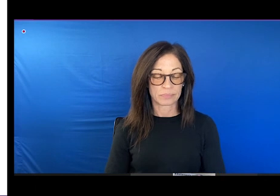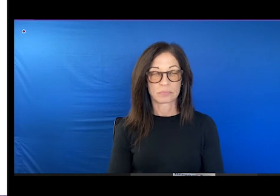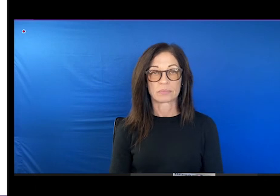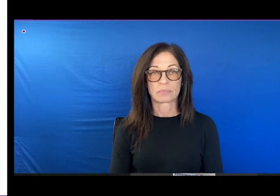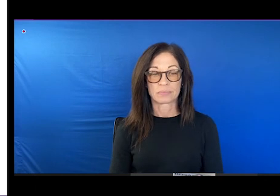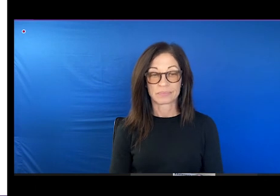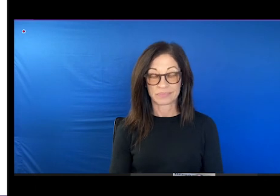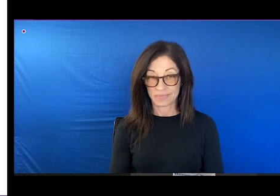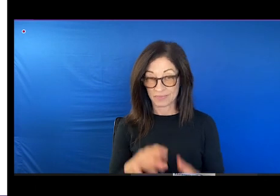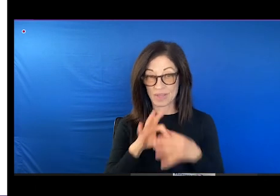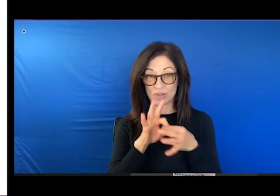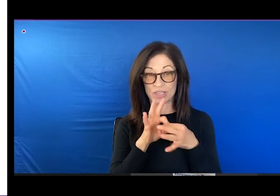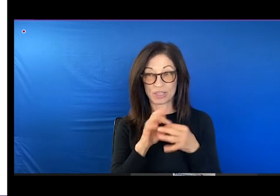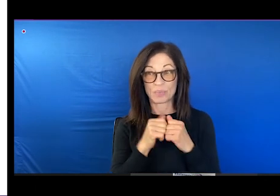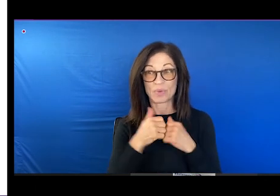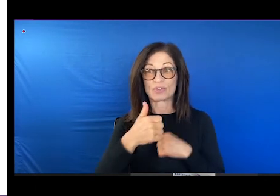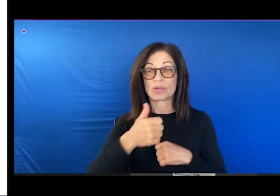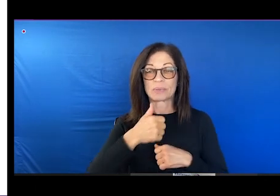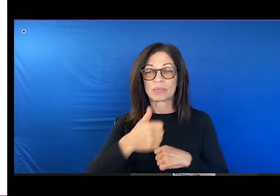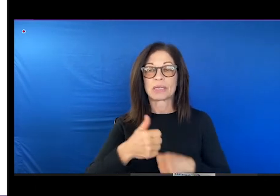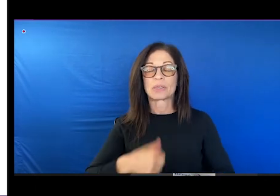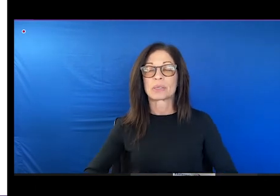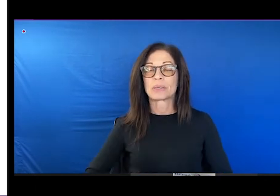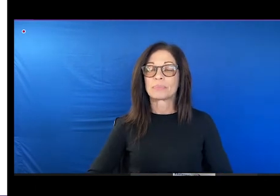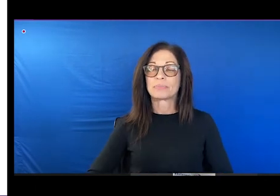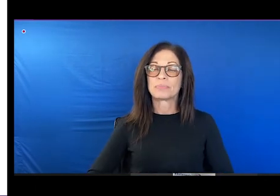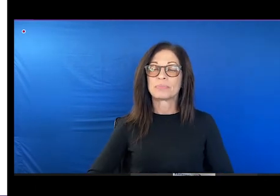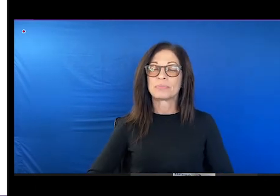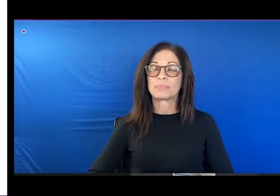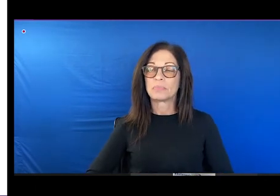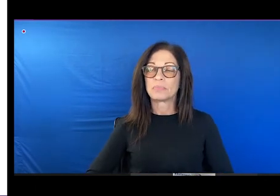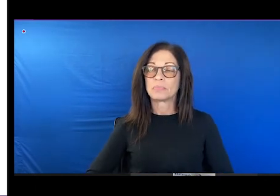Do others have that same relationship with transportation?